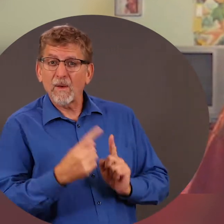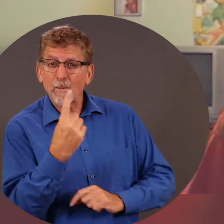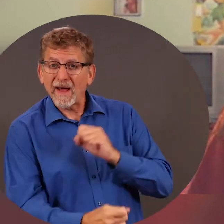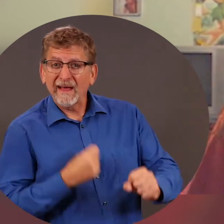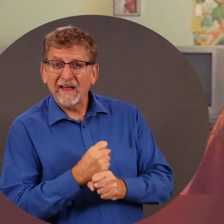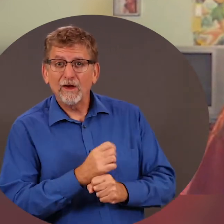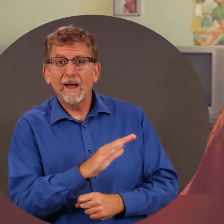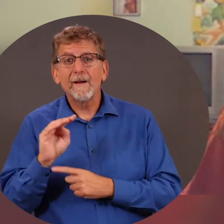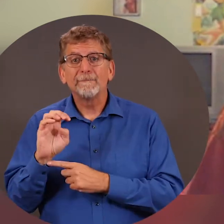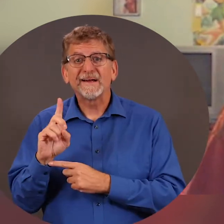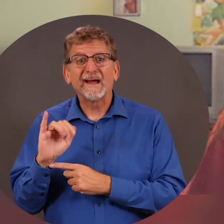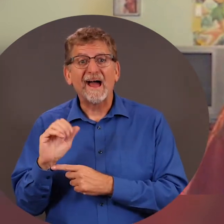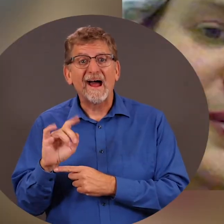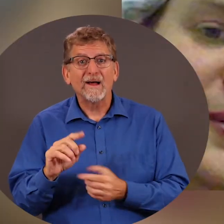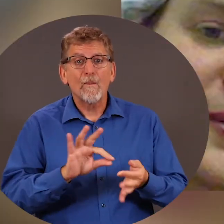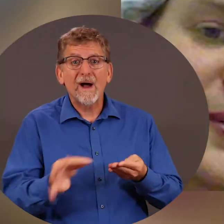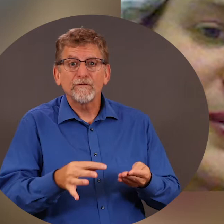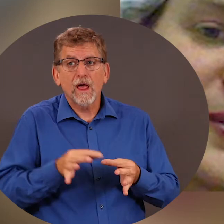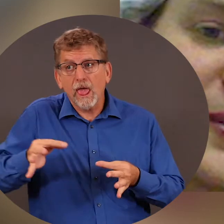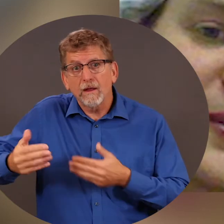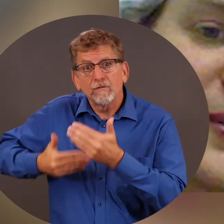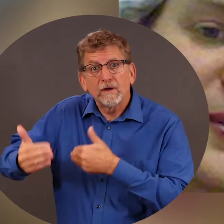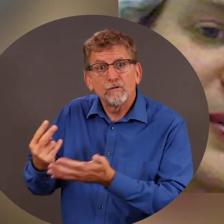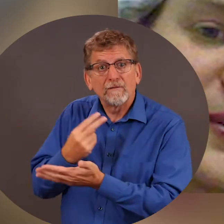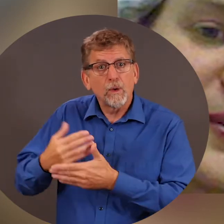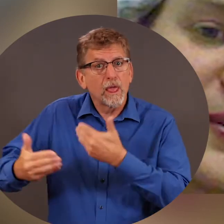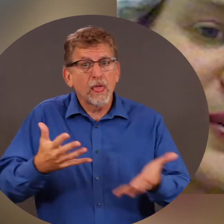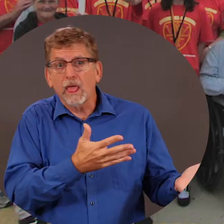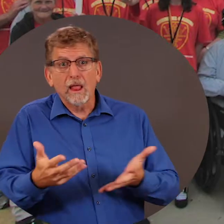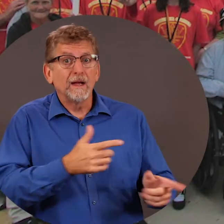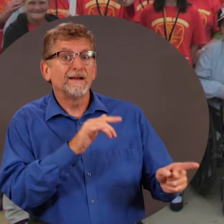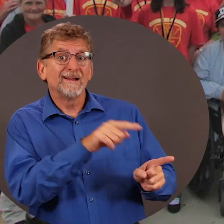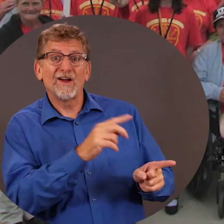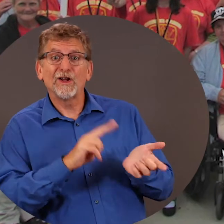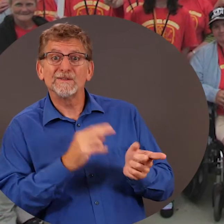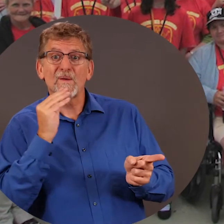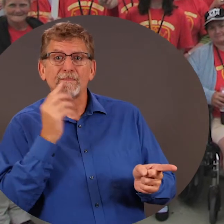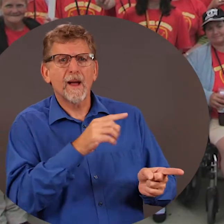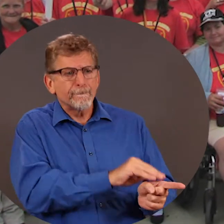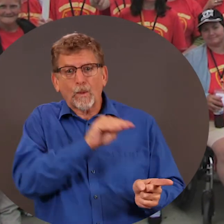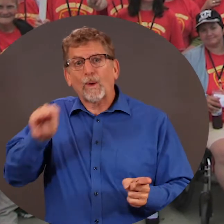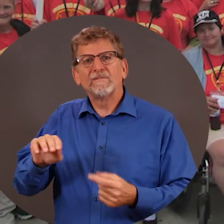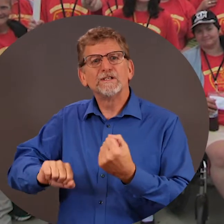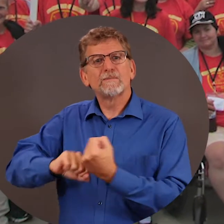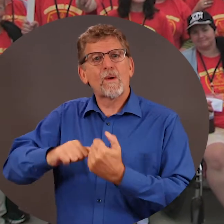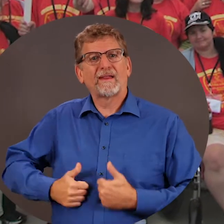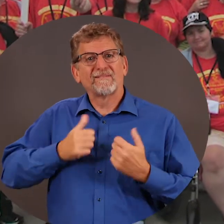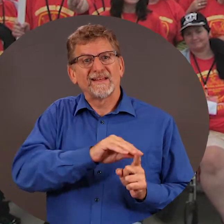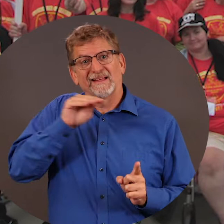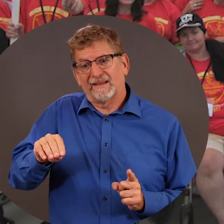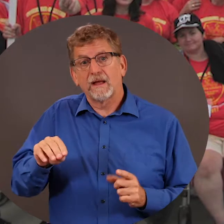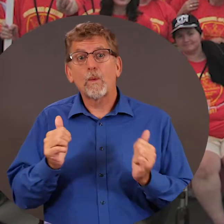she moved into supported living, and with Dan's help, started vocational training. She volunteered for Special Olympics, where people noticed her